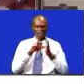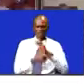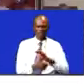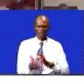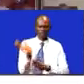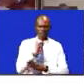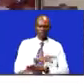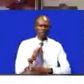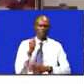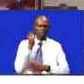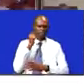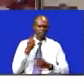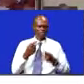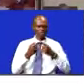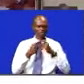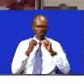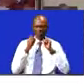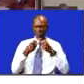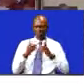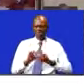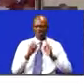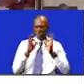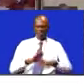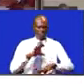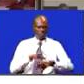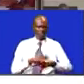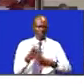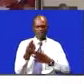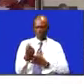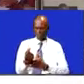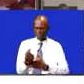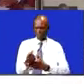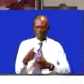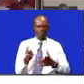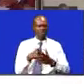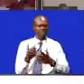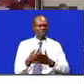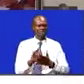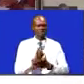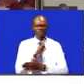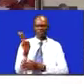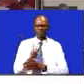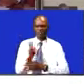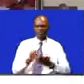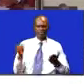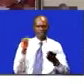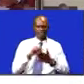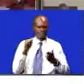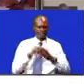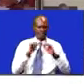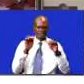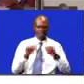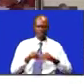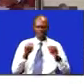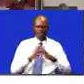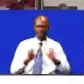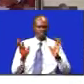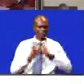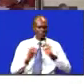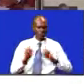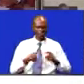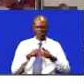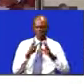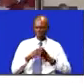no koyudo to kotim go tich mar agriculture. Bende noduoke e wach mar agriculture, nodhi timo go gimoro maber e agriculture, onyiew